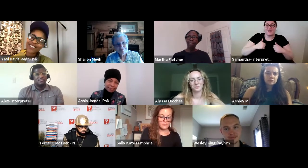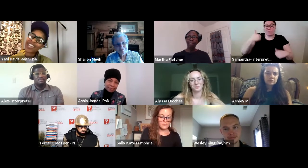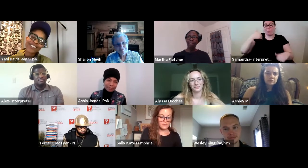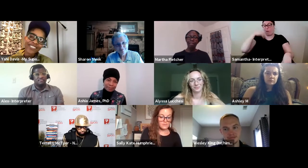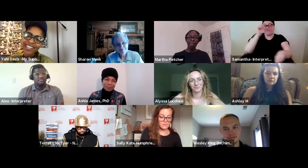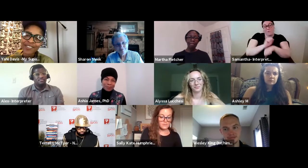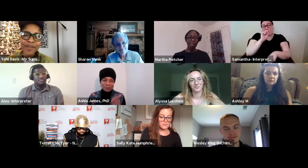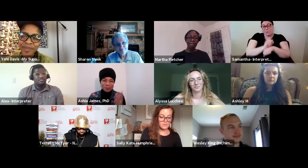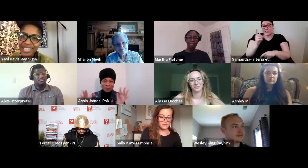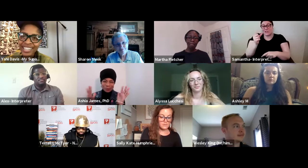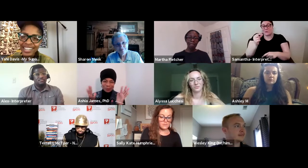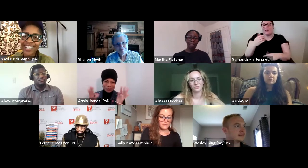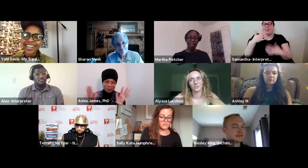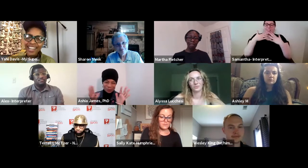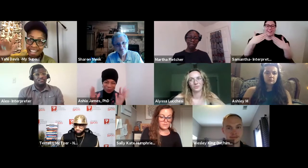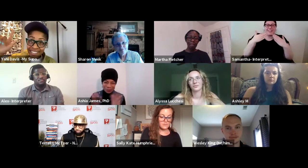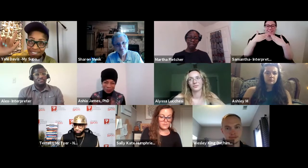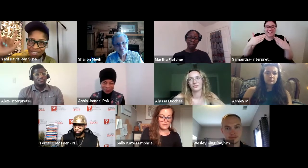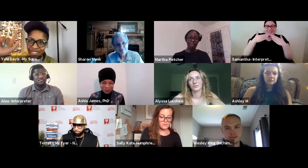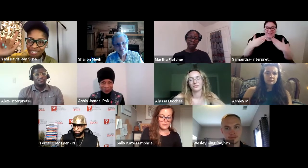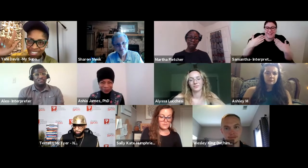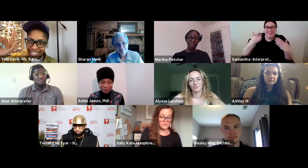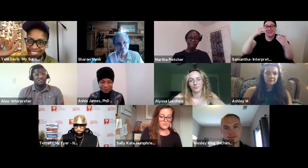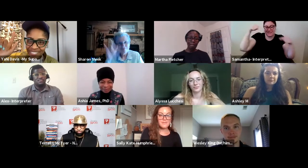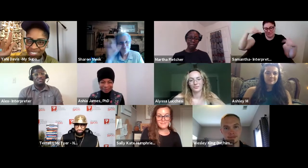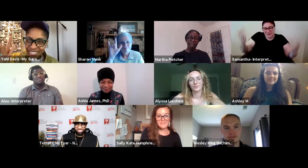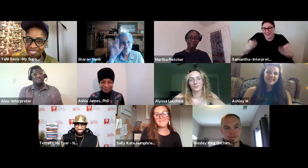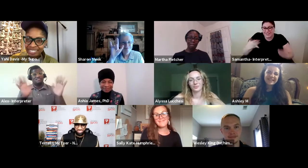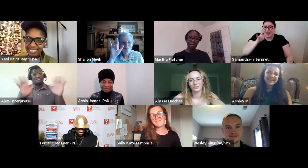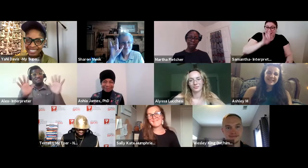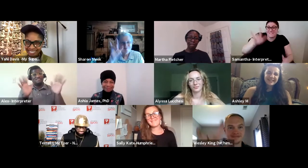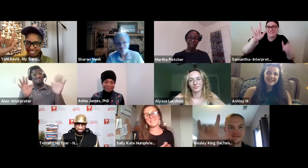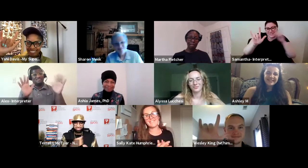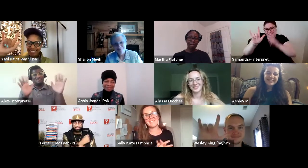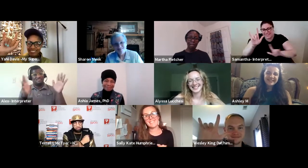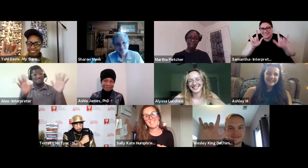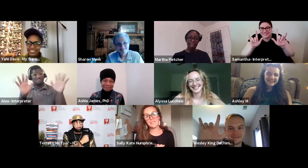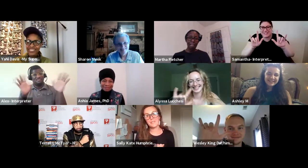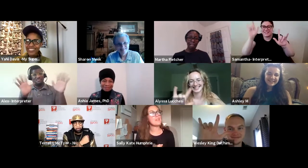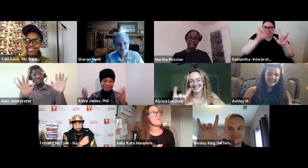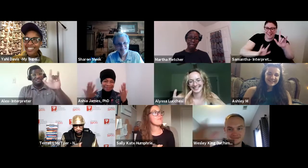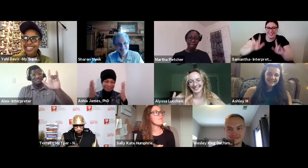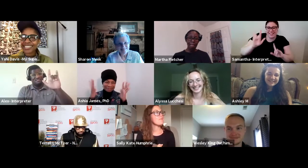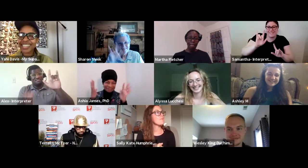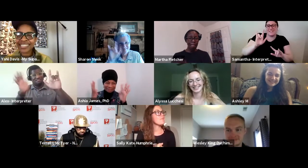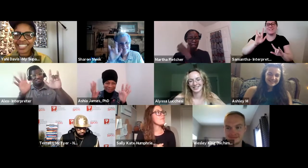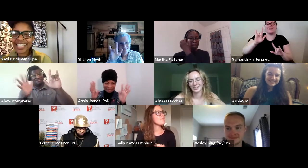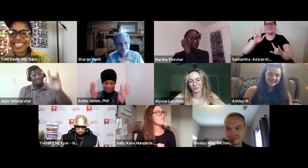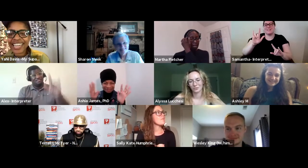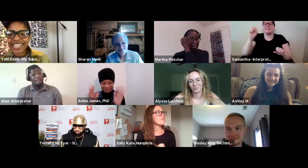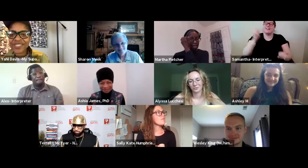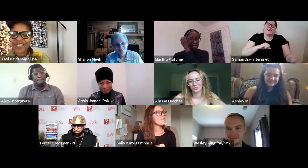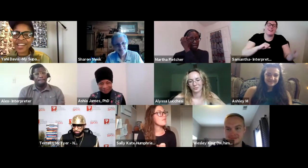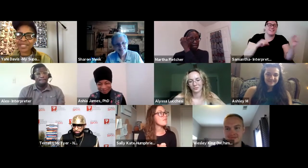thank you, thank you, thank you for being here. I love you. I love you. I love you. Yes,